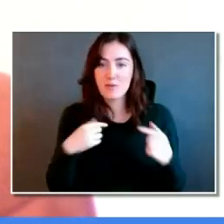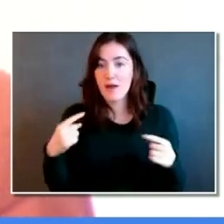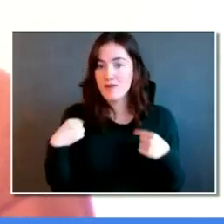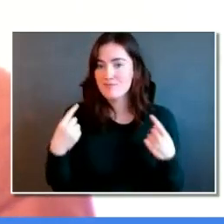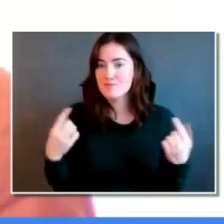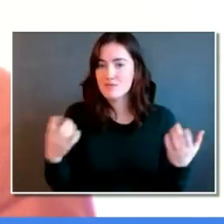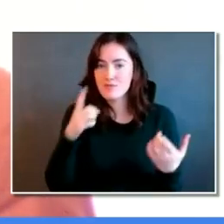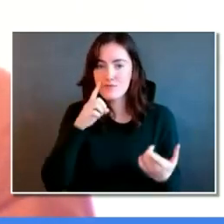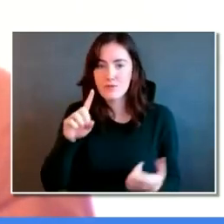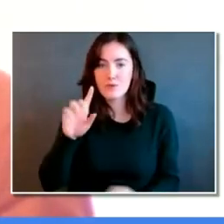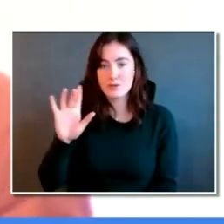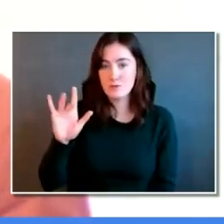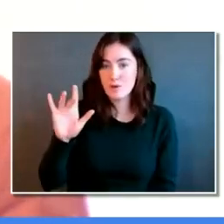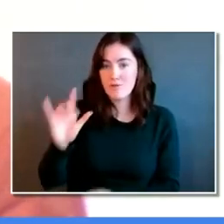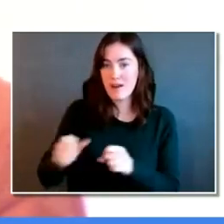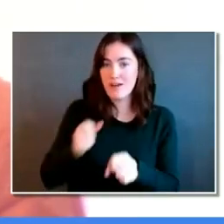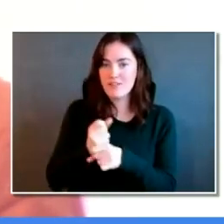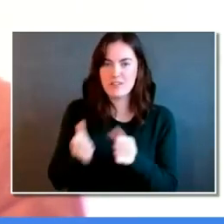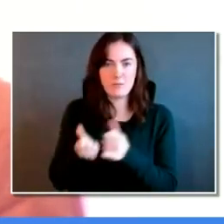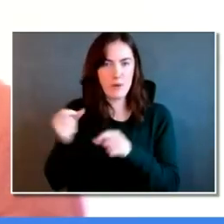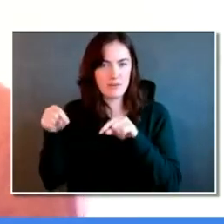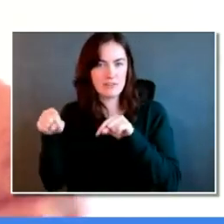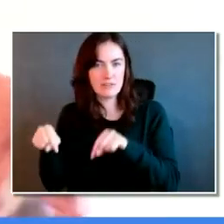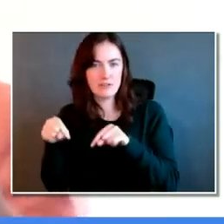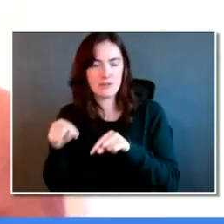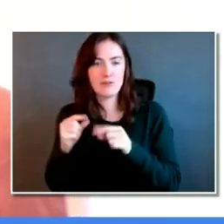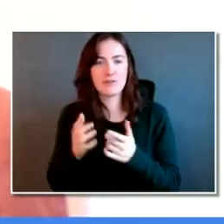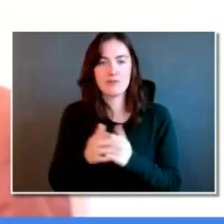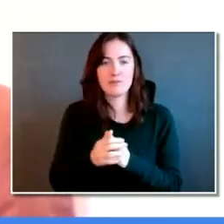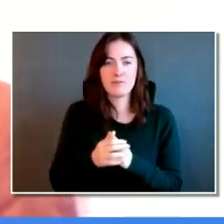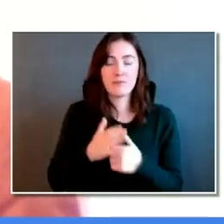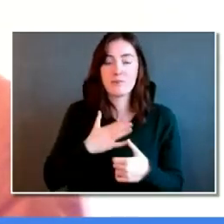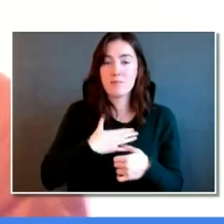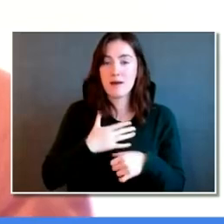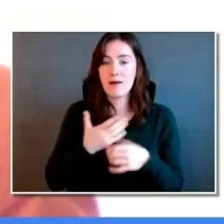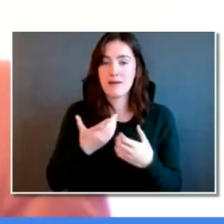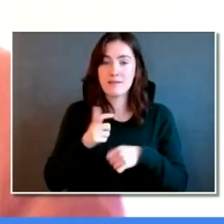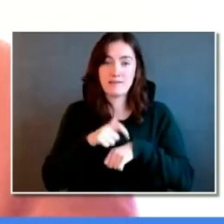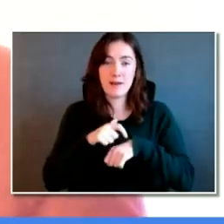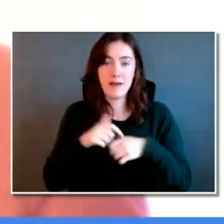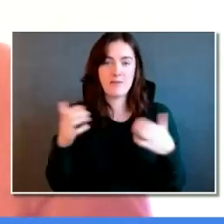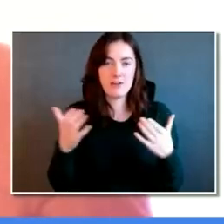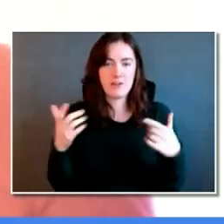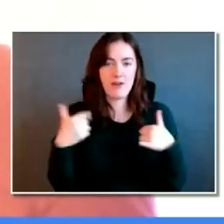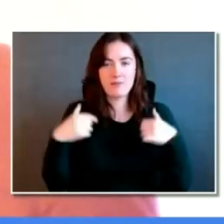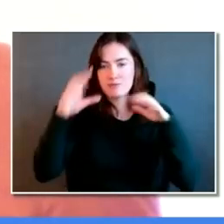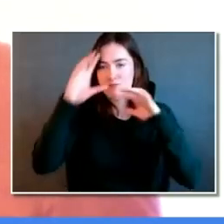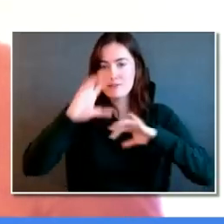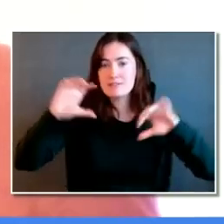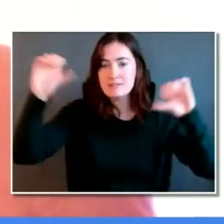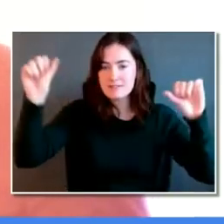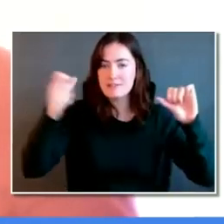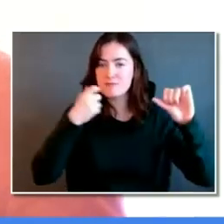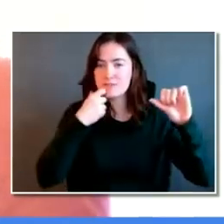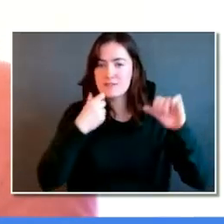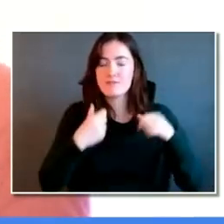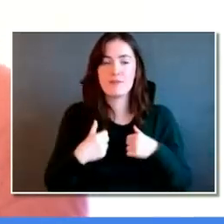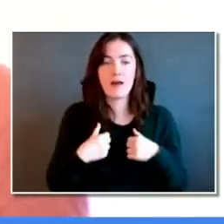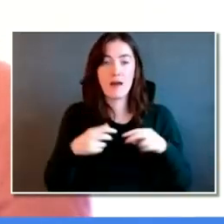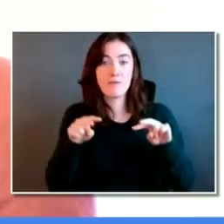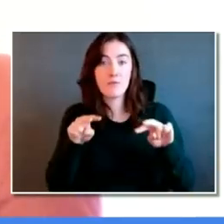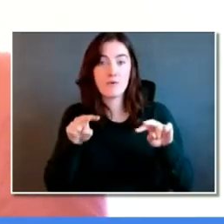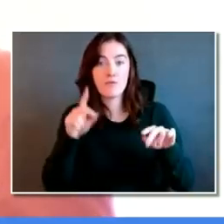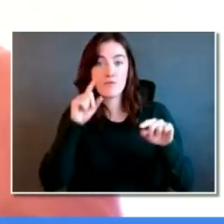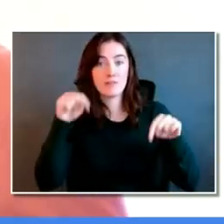South. The last years of my time here at South spent as the president, and I have looked forward to this day so